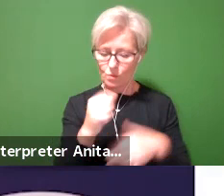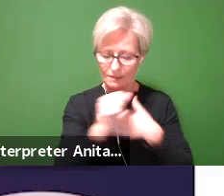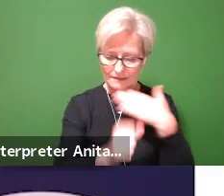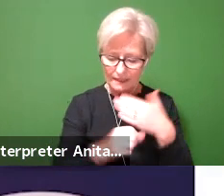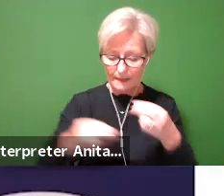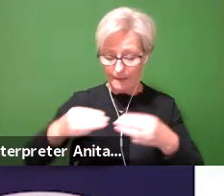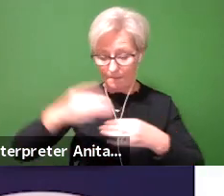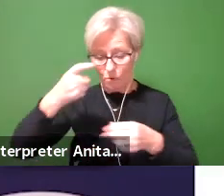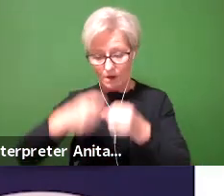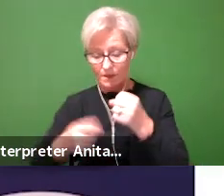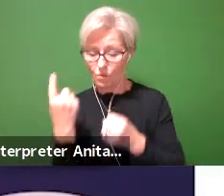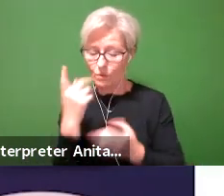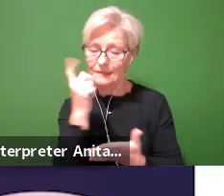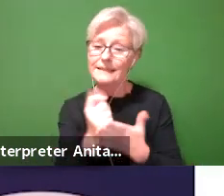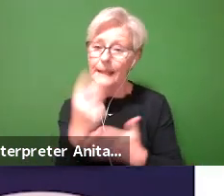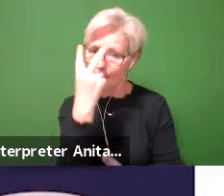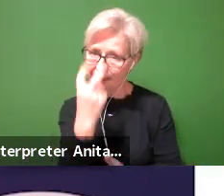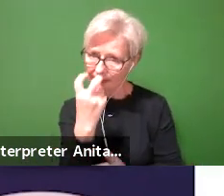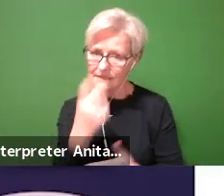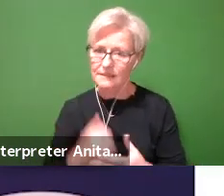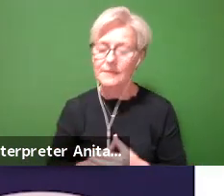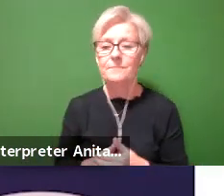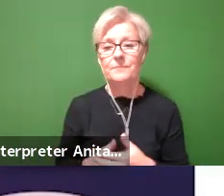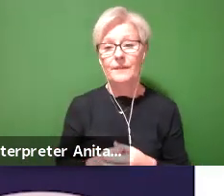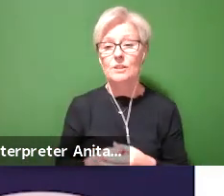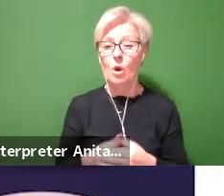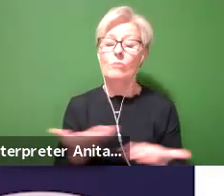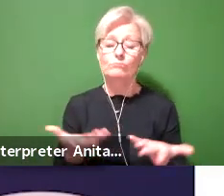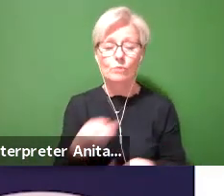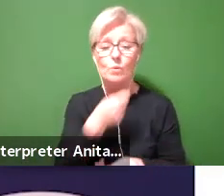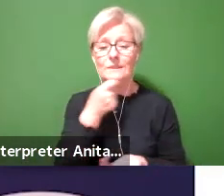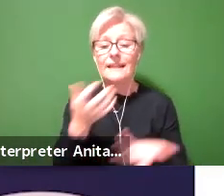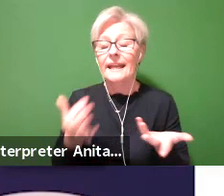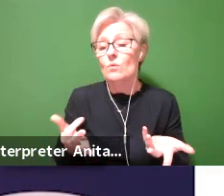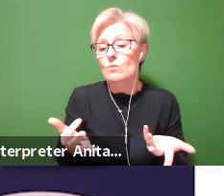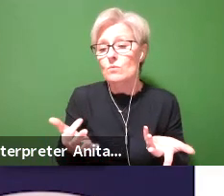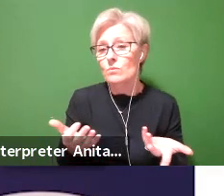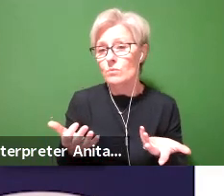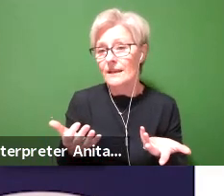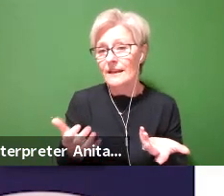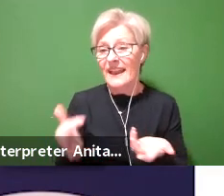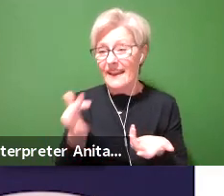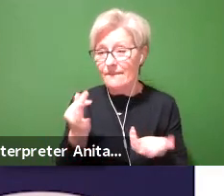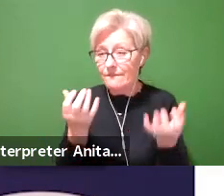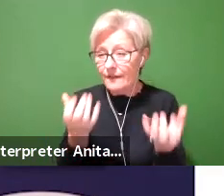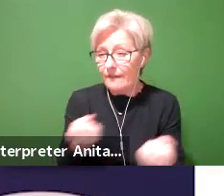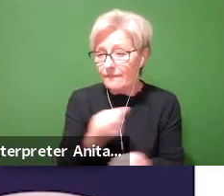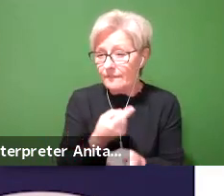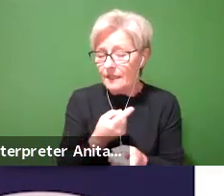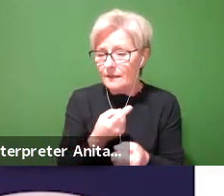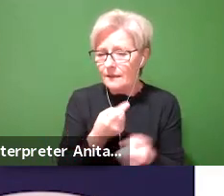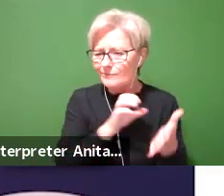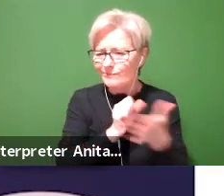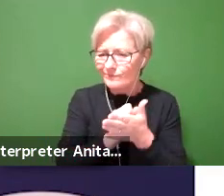night. And what we would say is when we have women who present with conditions like this, it can be